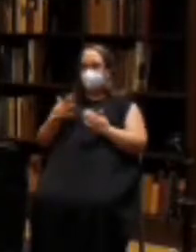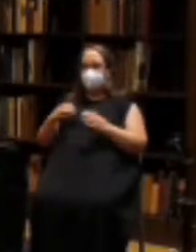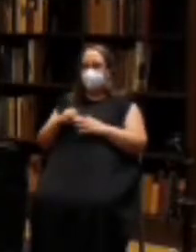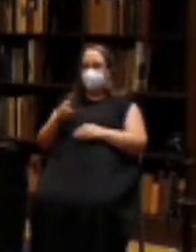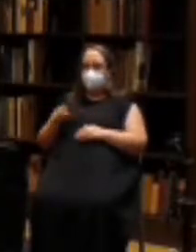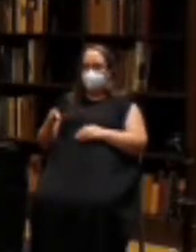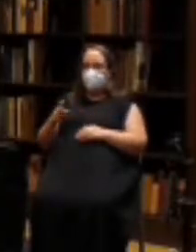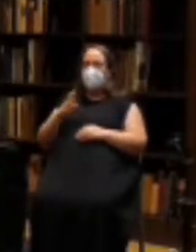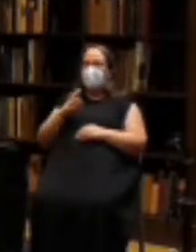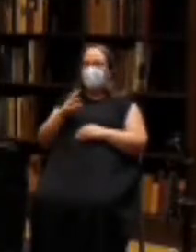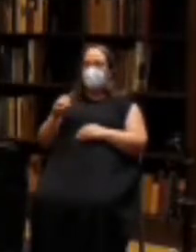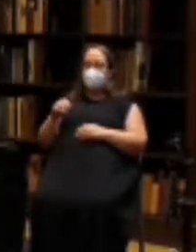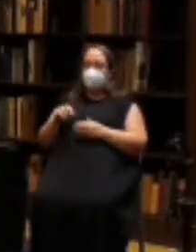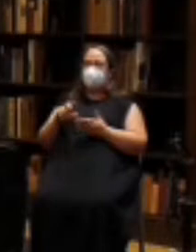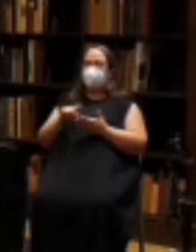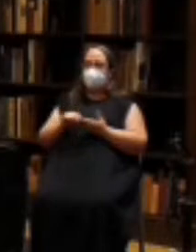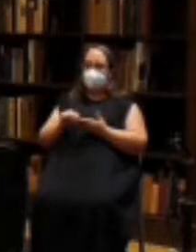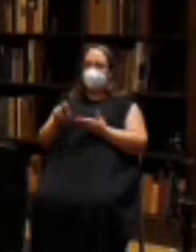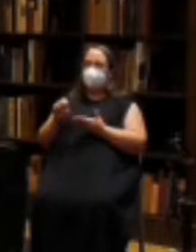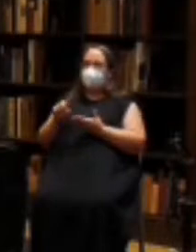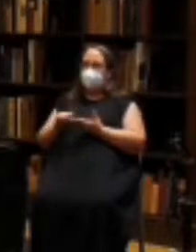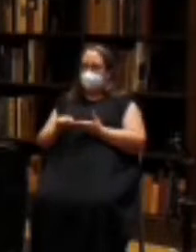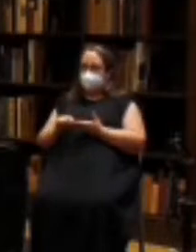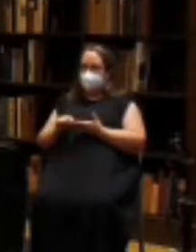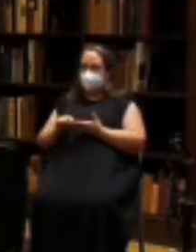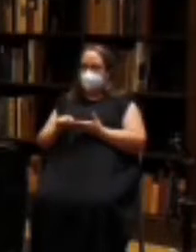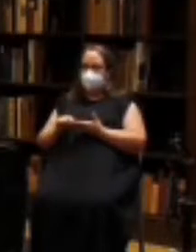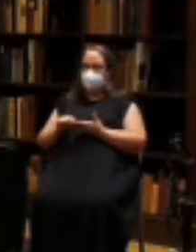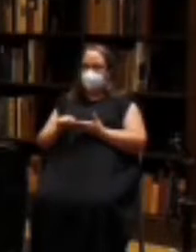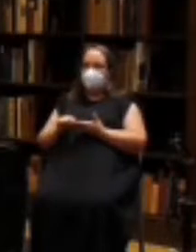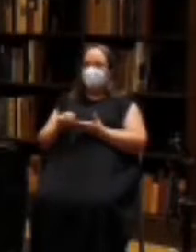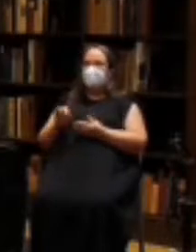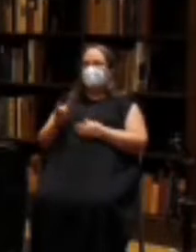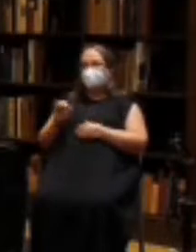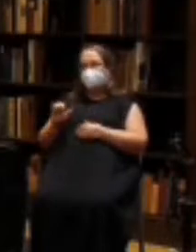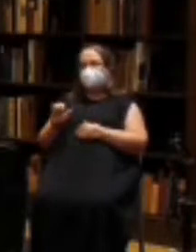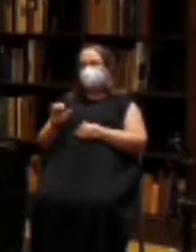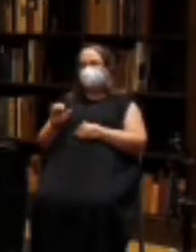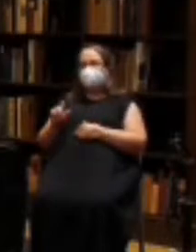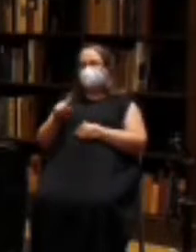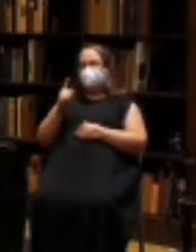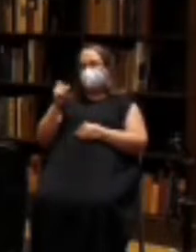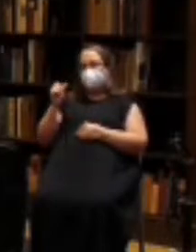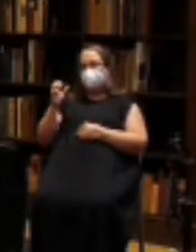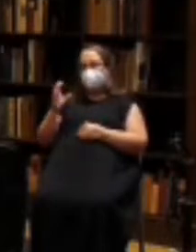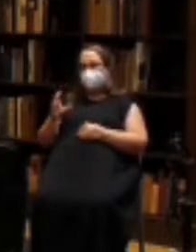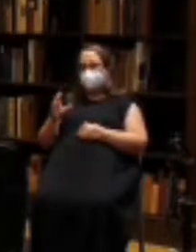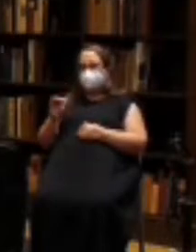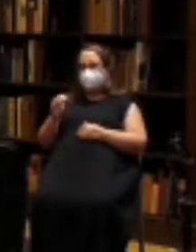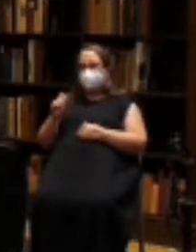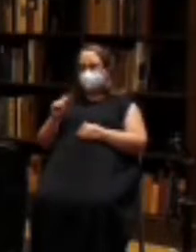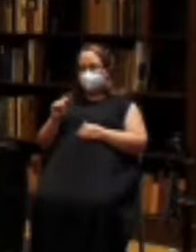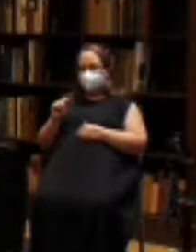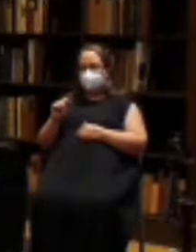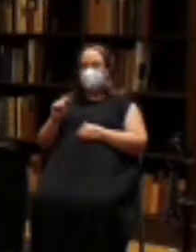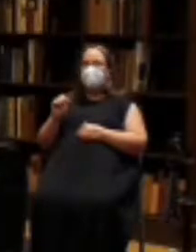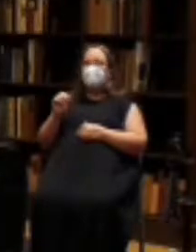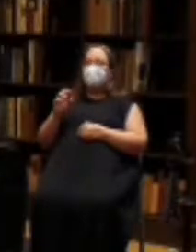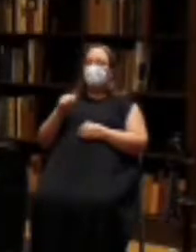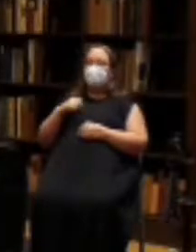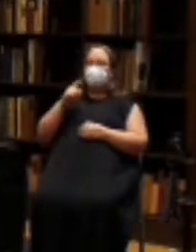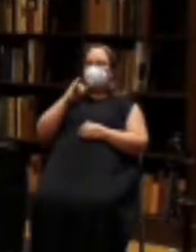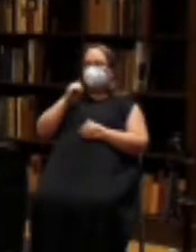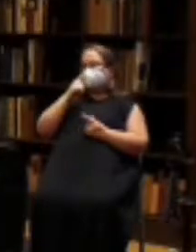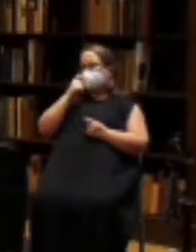Baltimore, and which reprints and prints exactly what it sounds like, classics of sort of Black activist literature. So I